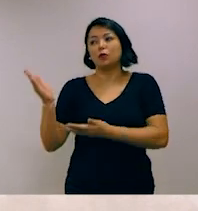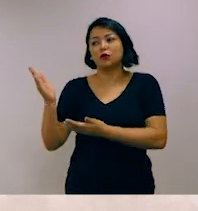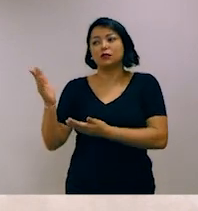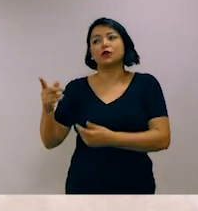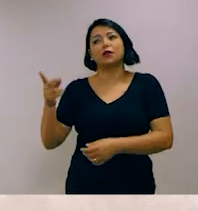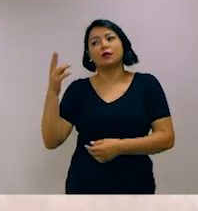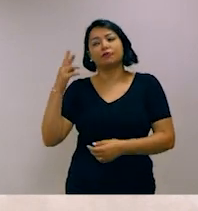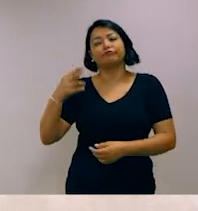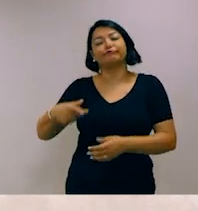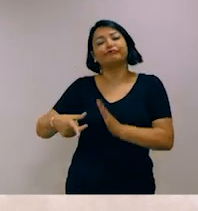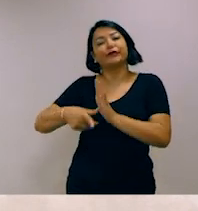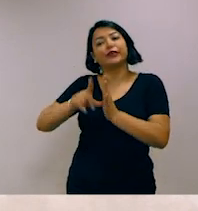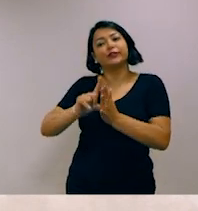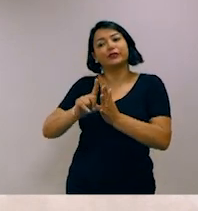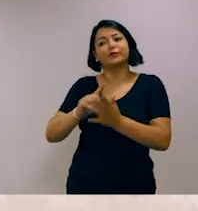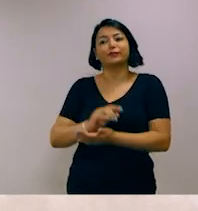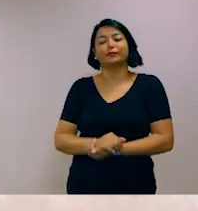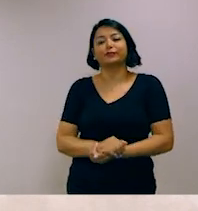a sequential